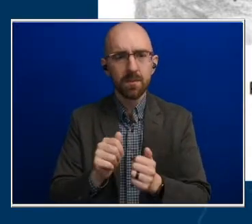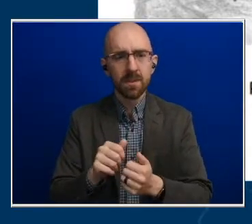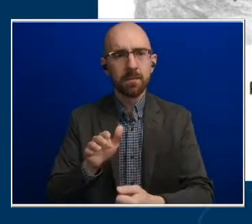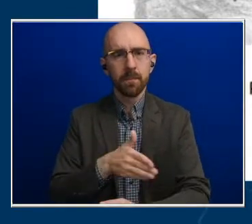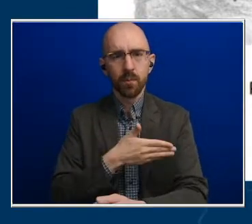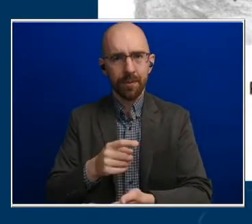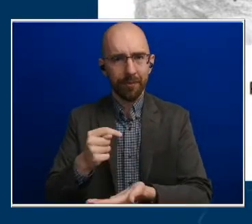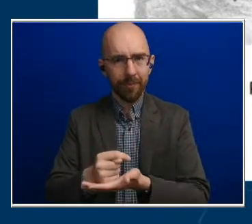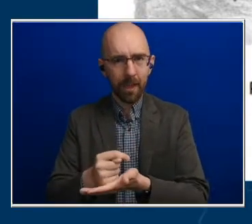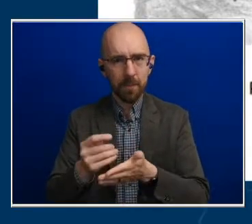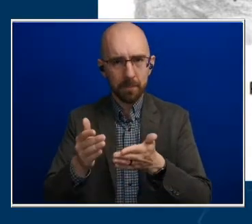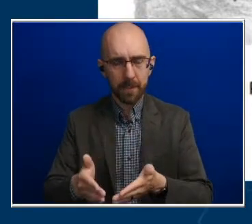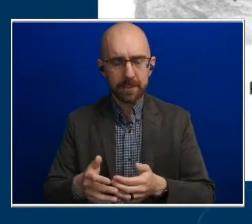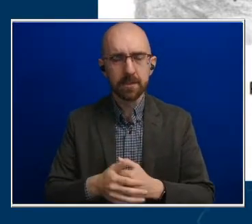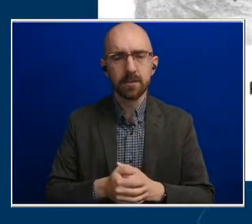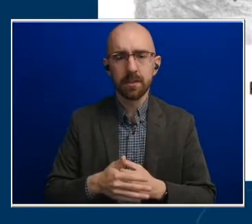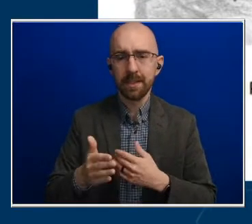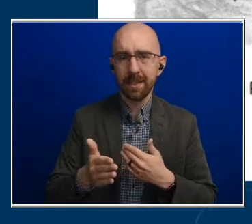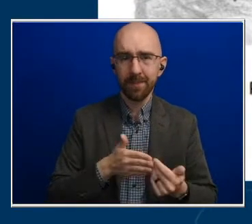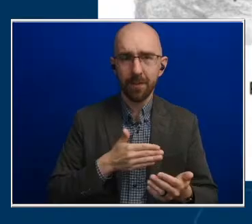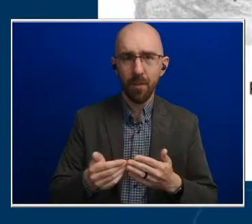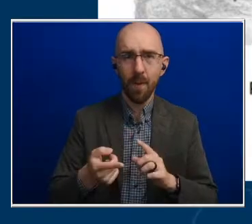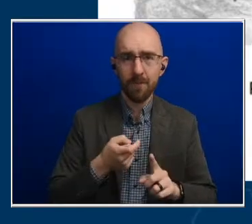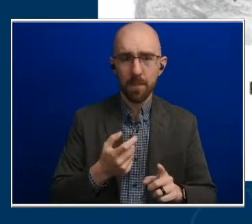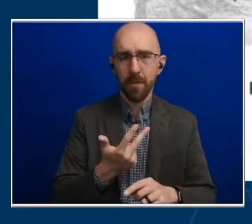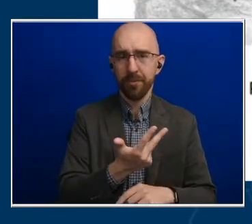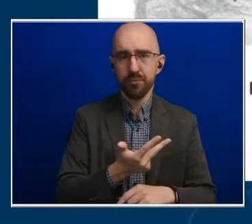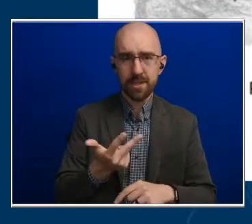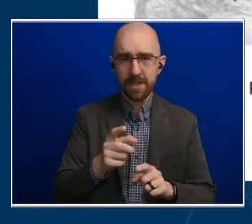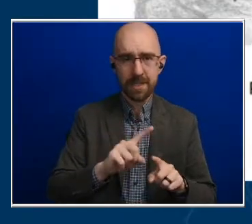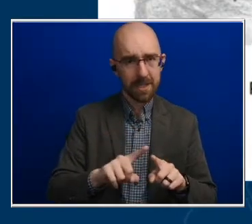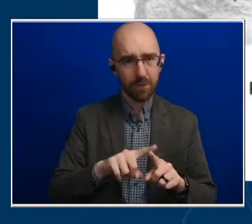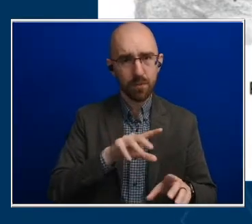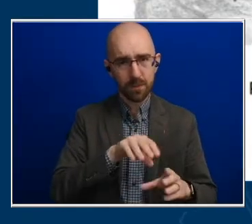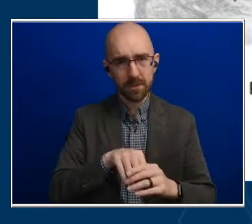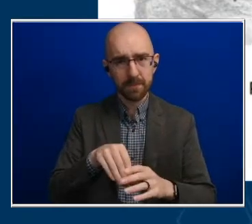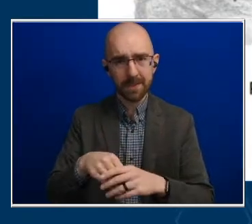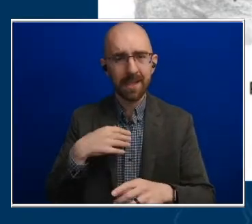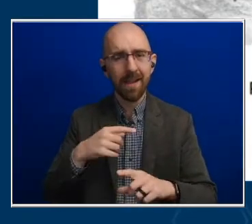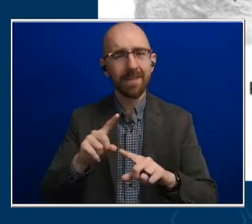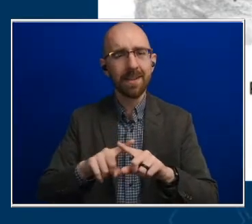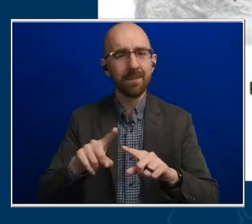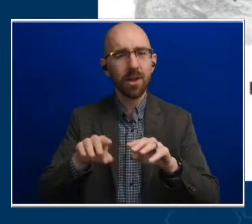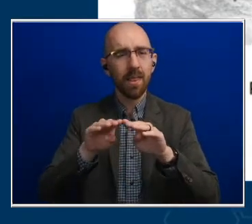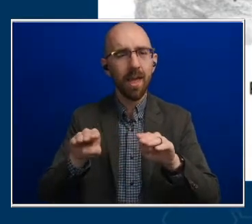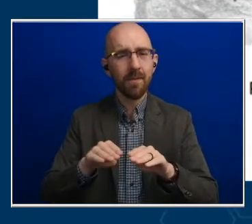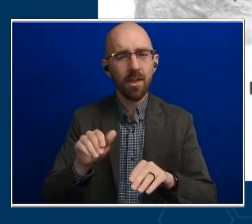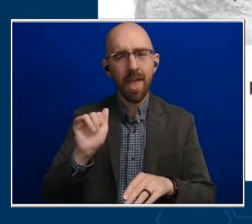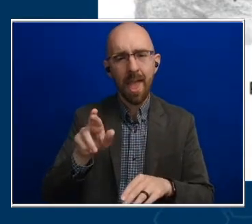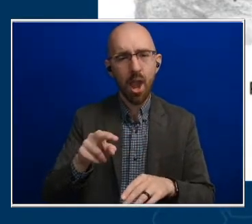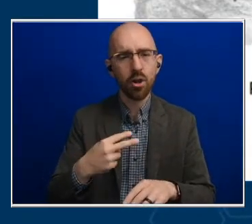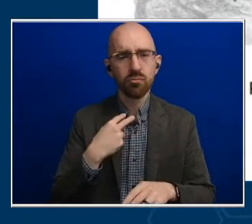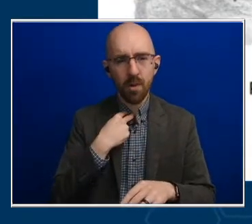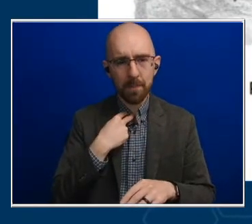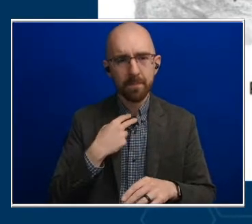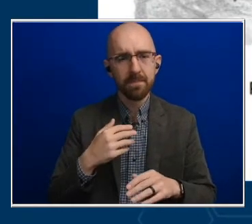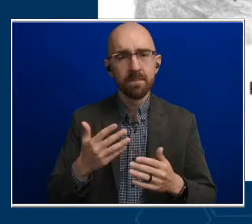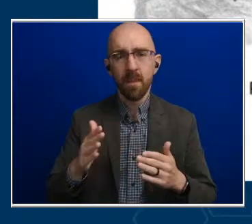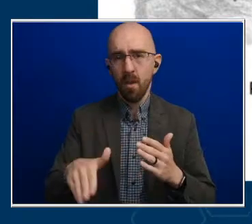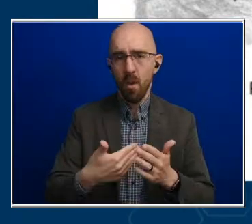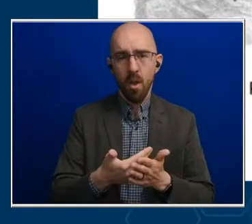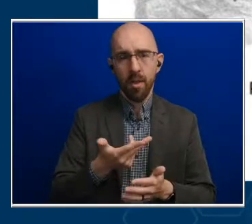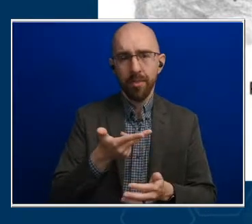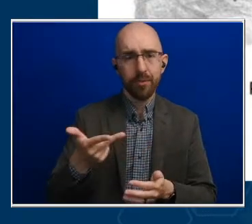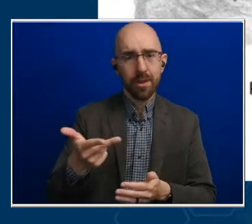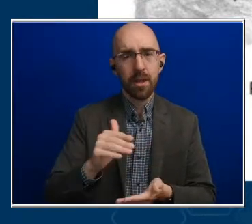And even though from the 3 different participants there's different levels of air trapping at baseline, all 3 of them reduced. There's fewer